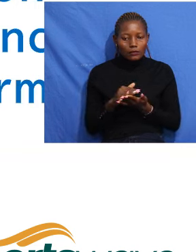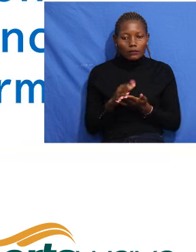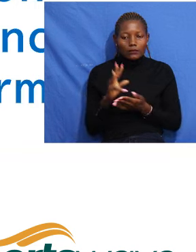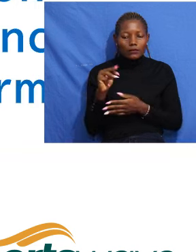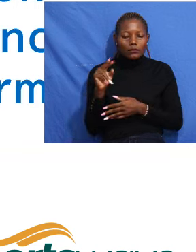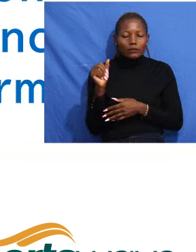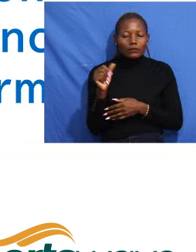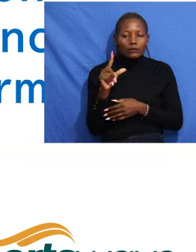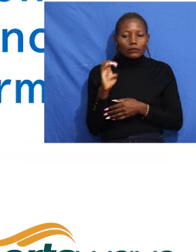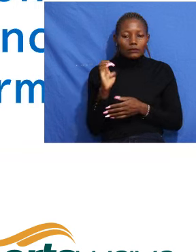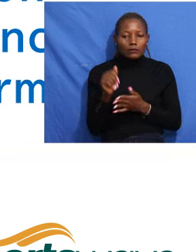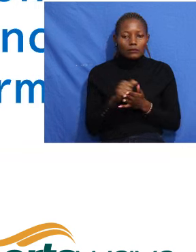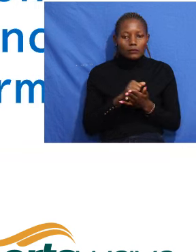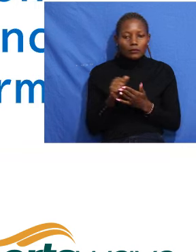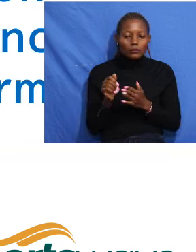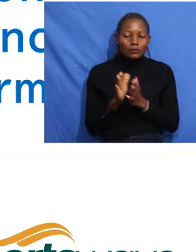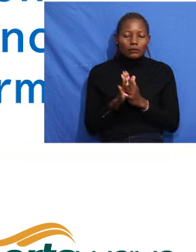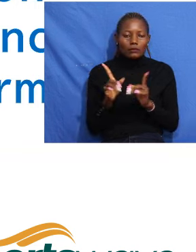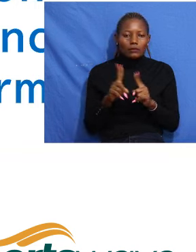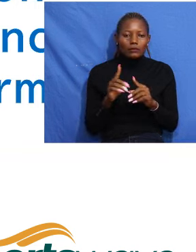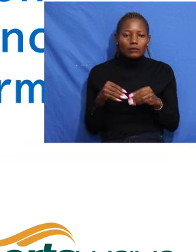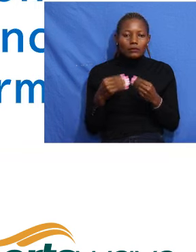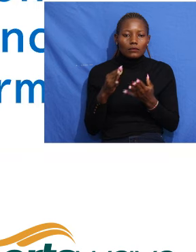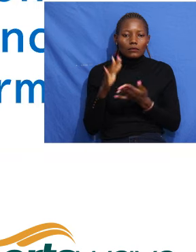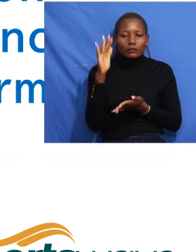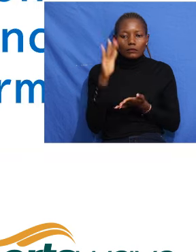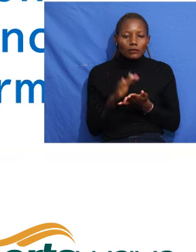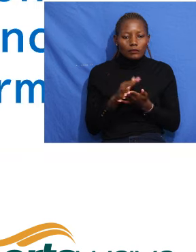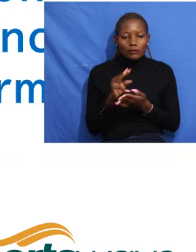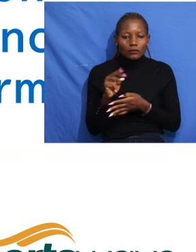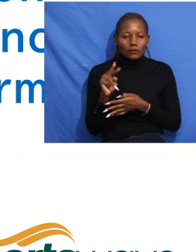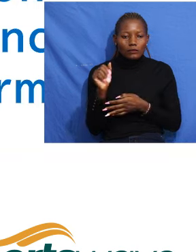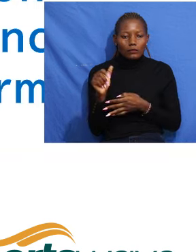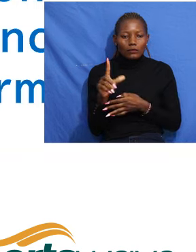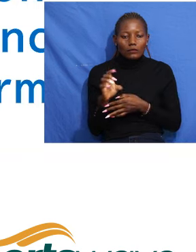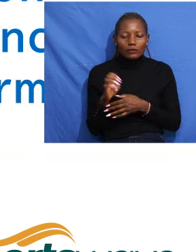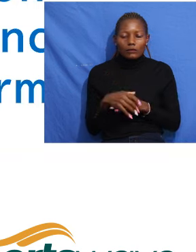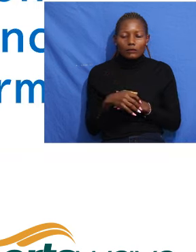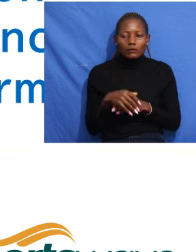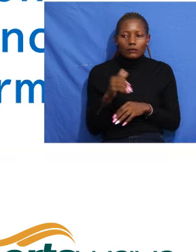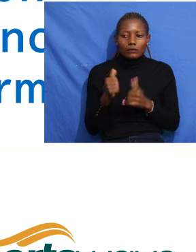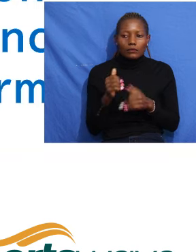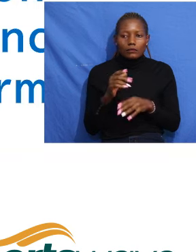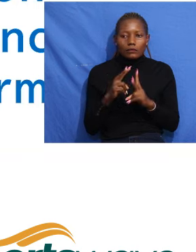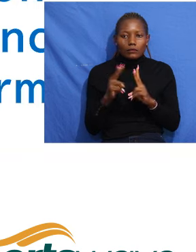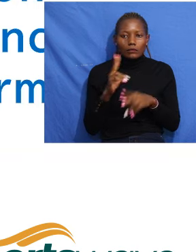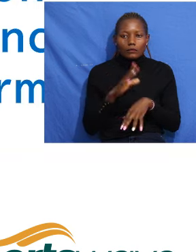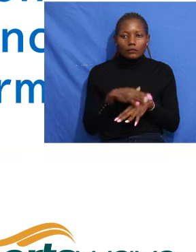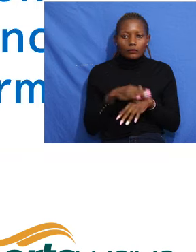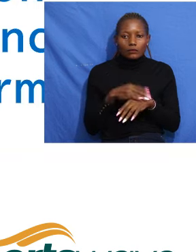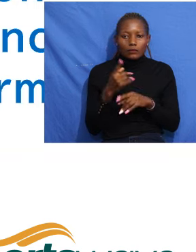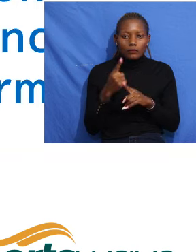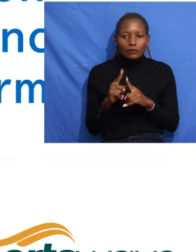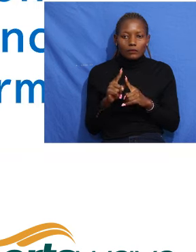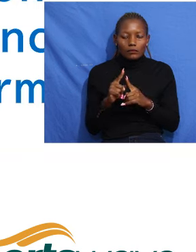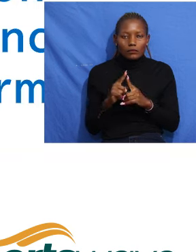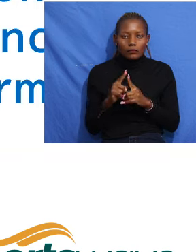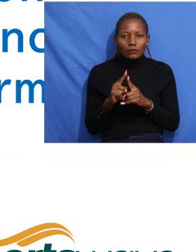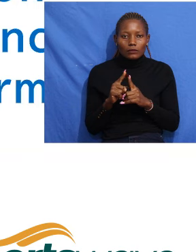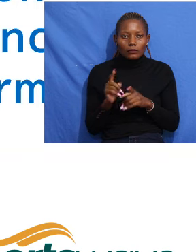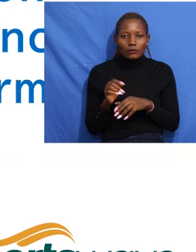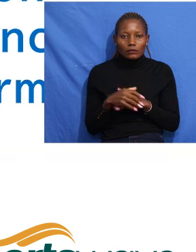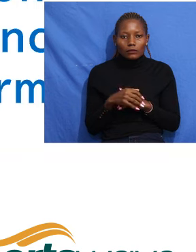inflammation, and also gives you a reduction in muscle soreness, which is very good. But so far,